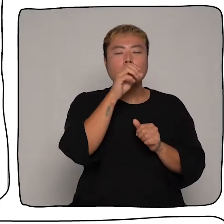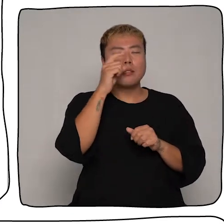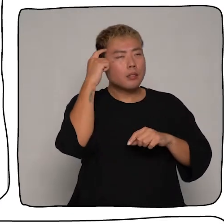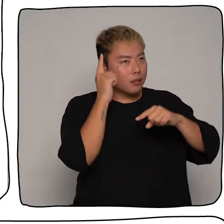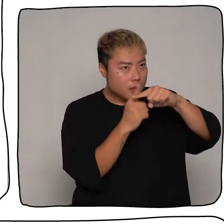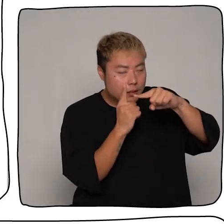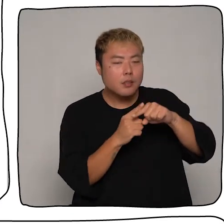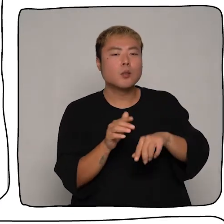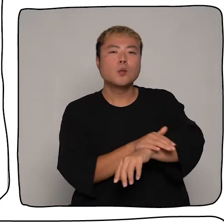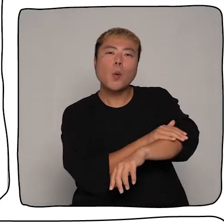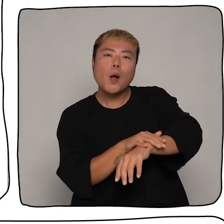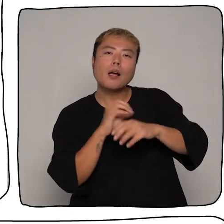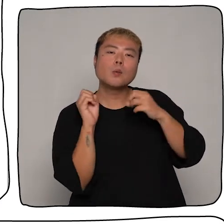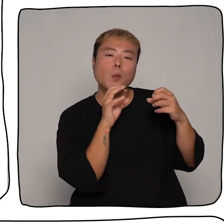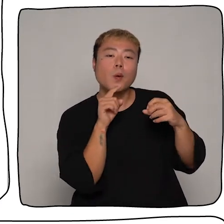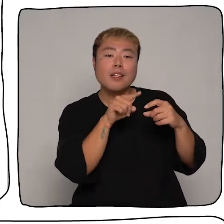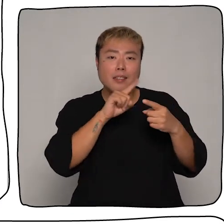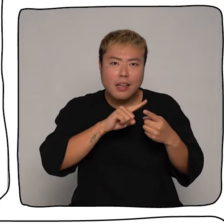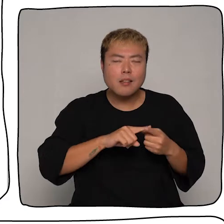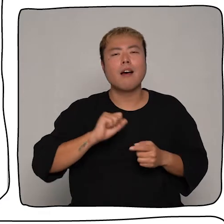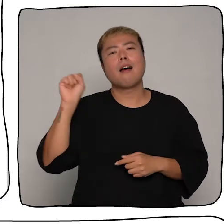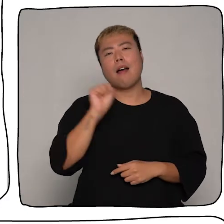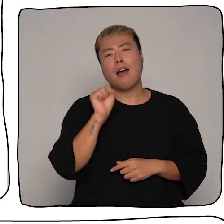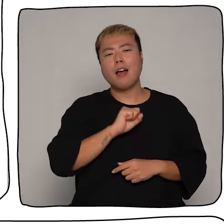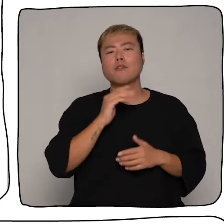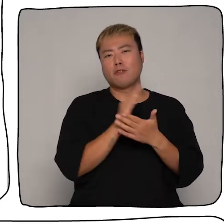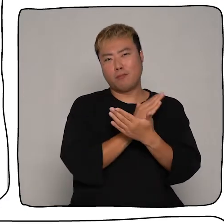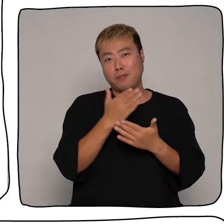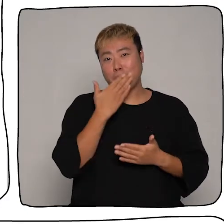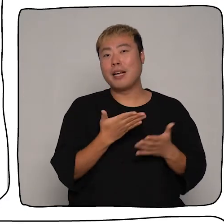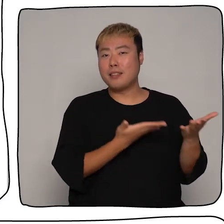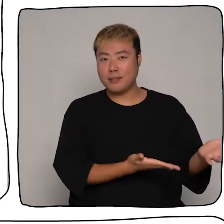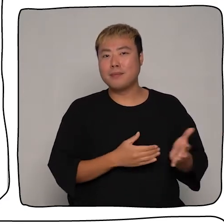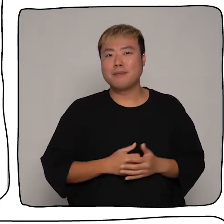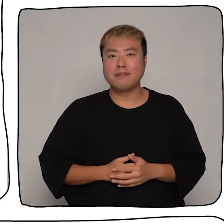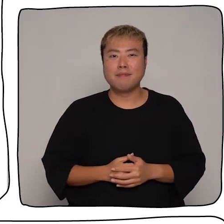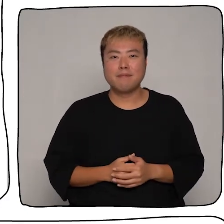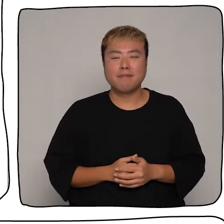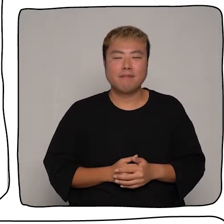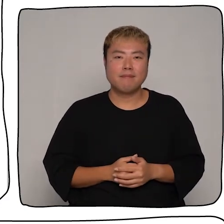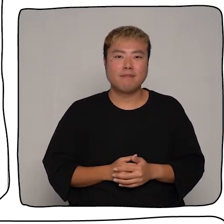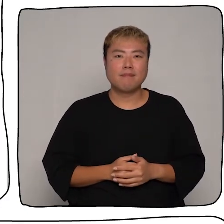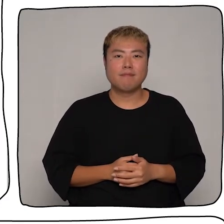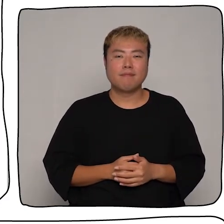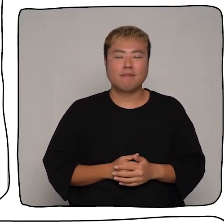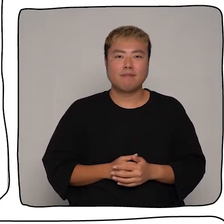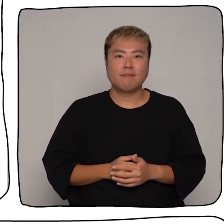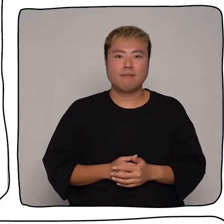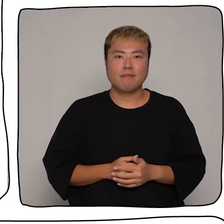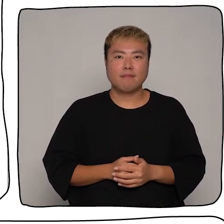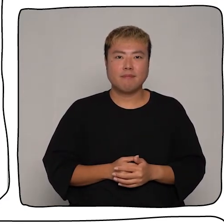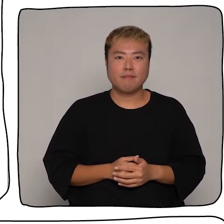clarify characteristics of good care, good haptic communication.